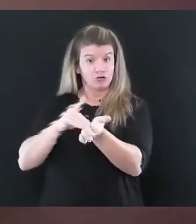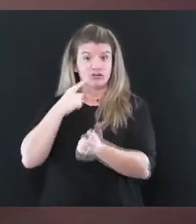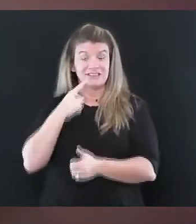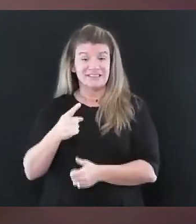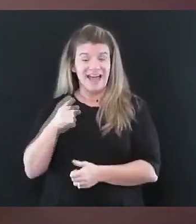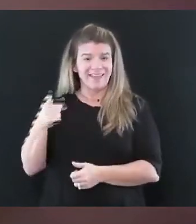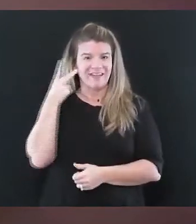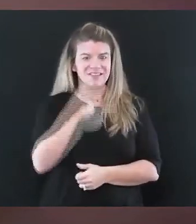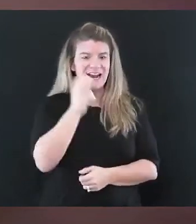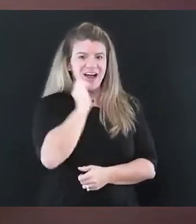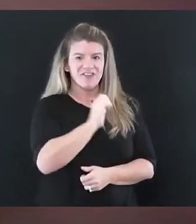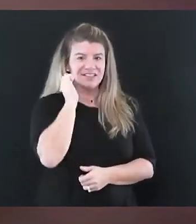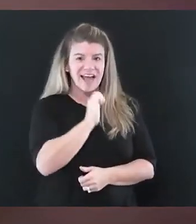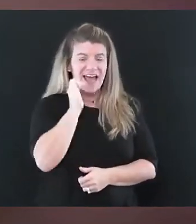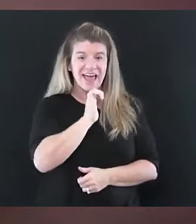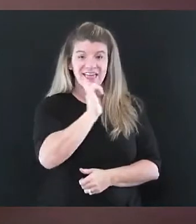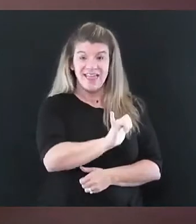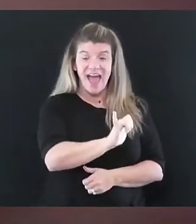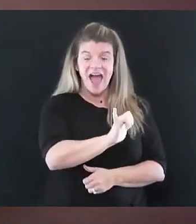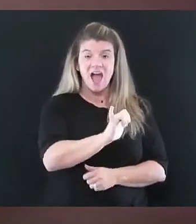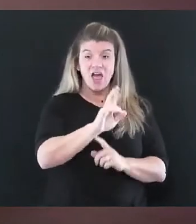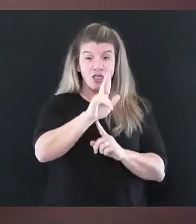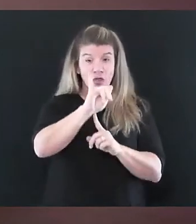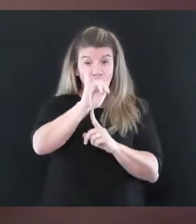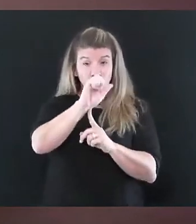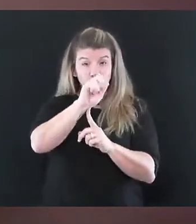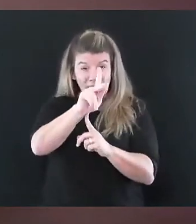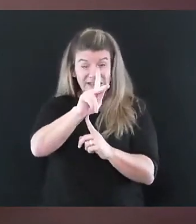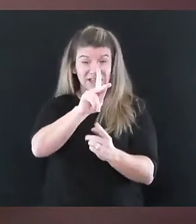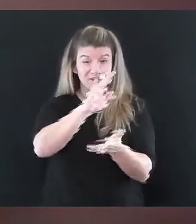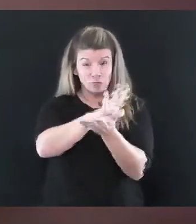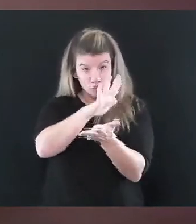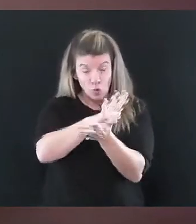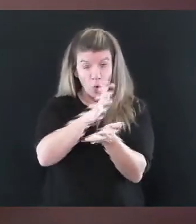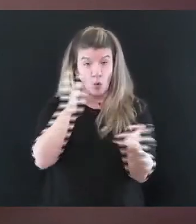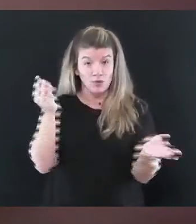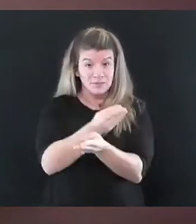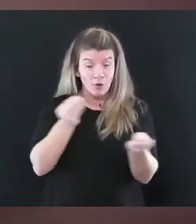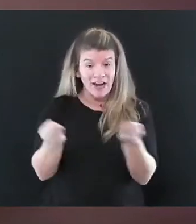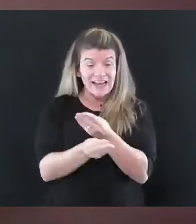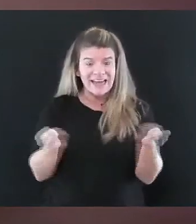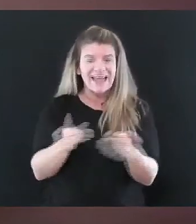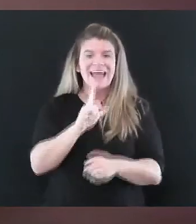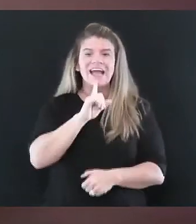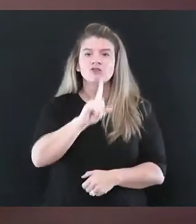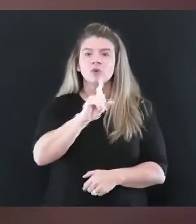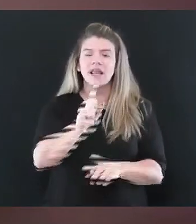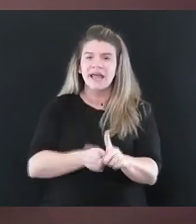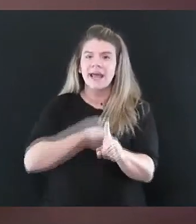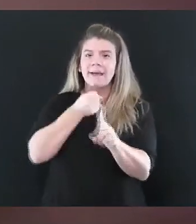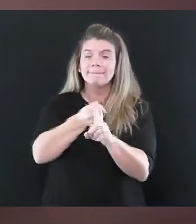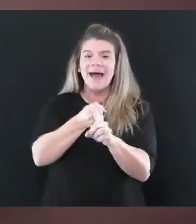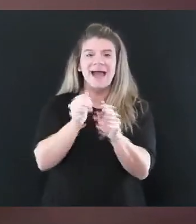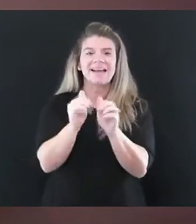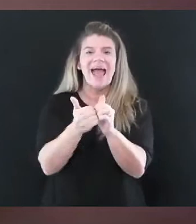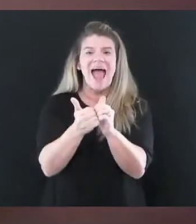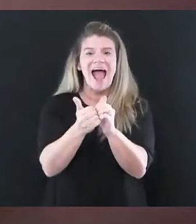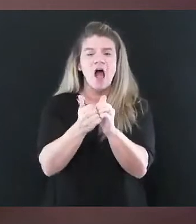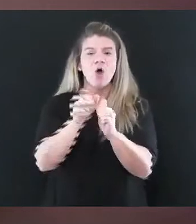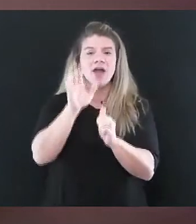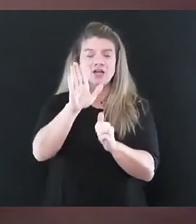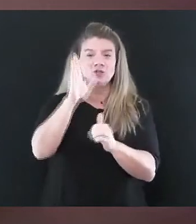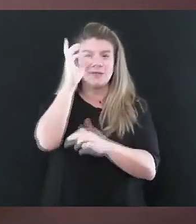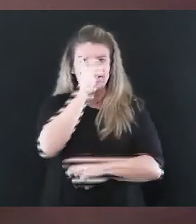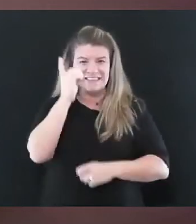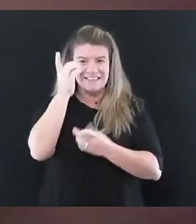day, that the risk of spreading in schools is directly related to the amount of disease that you have in your